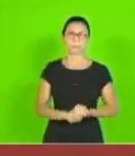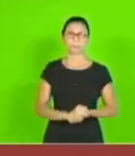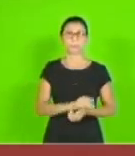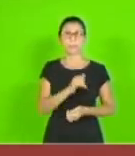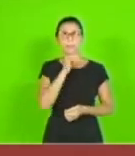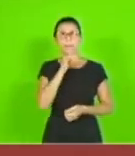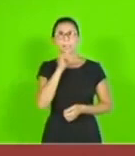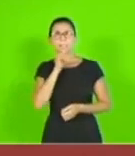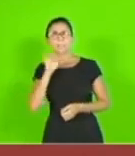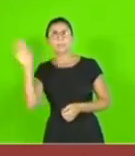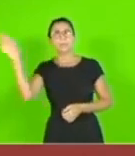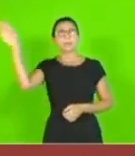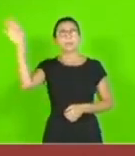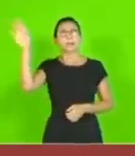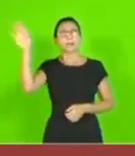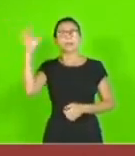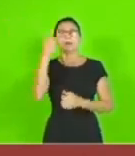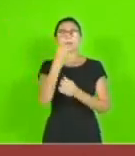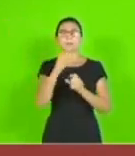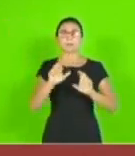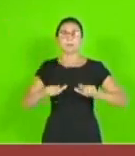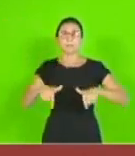In Lucas